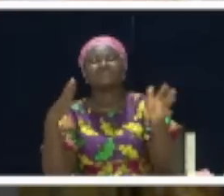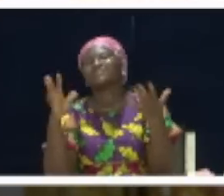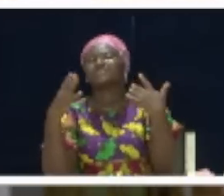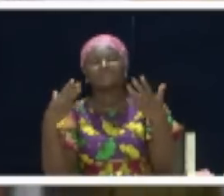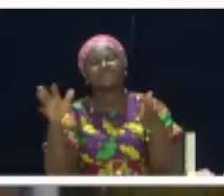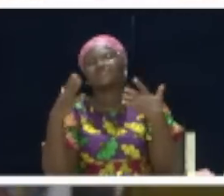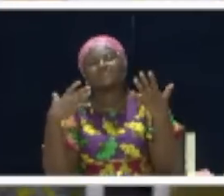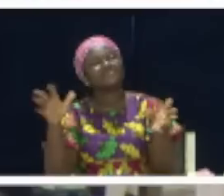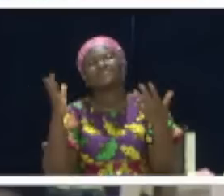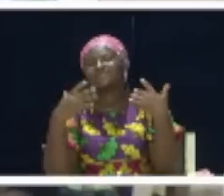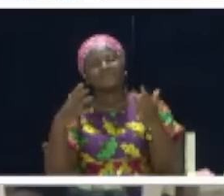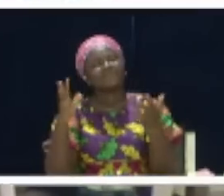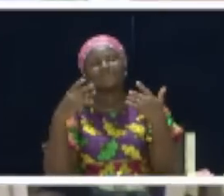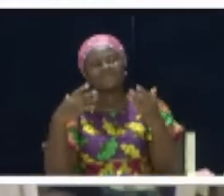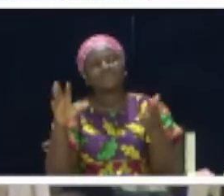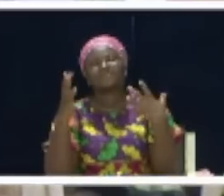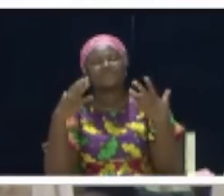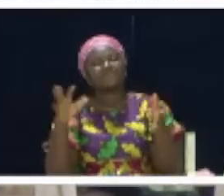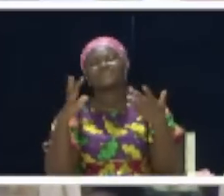Thank you, Lord.